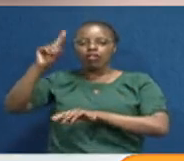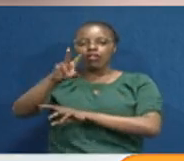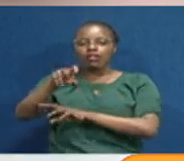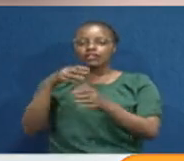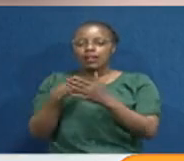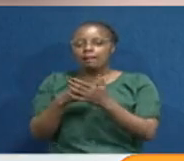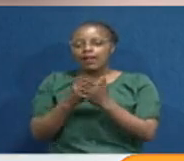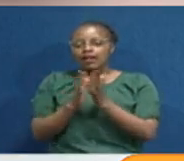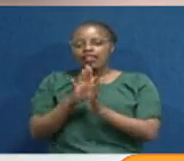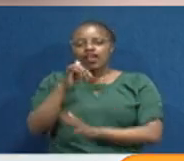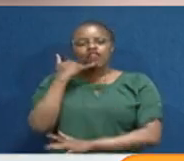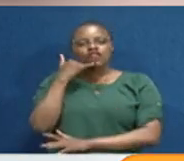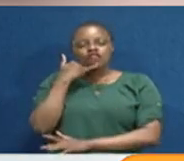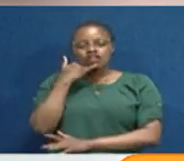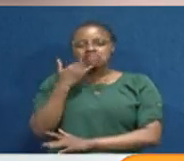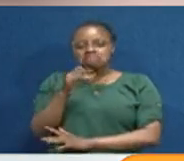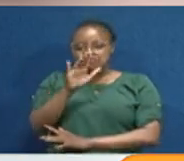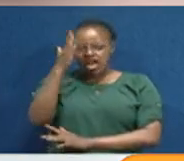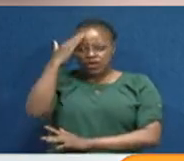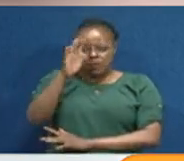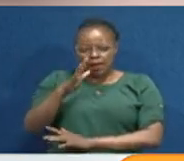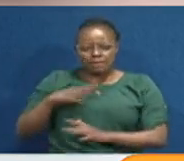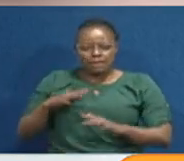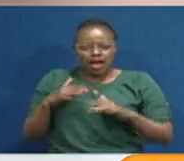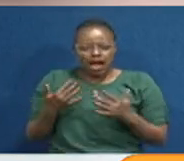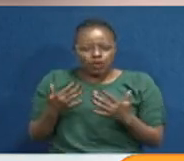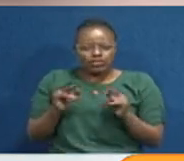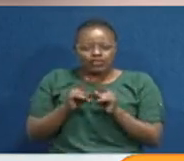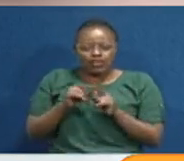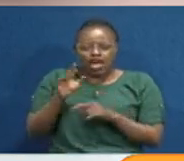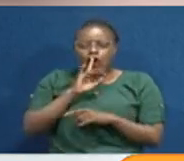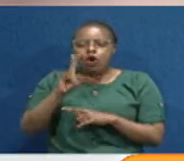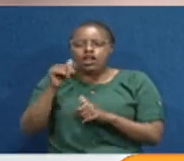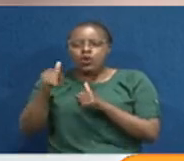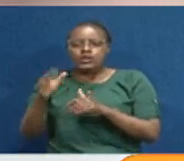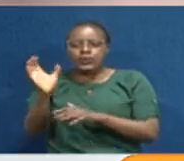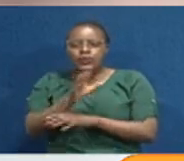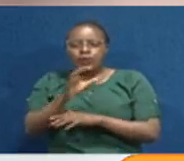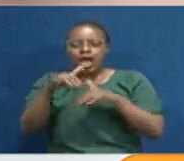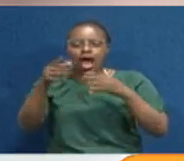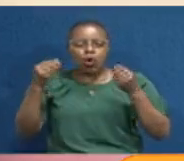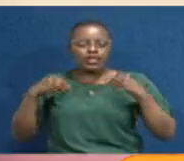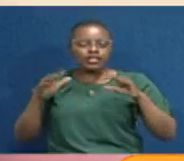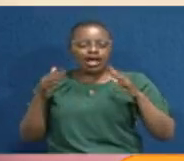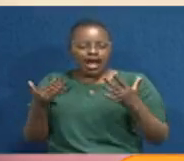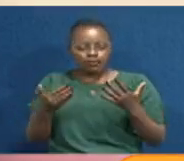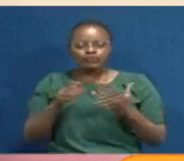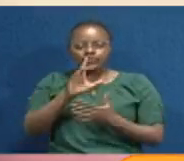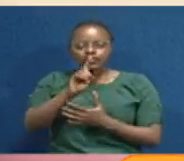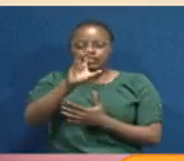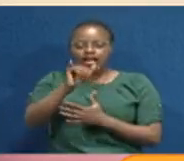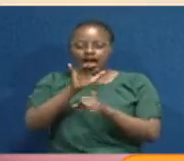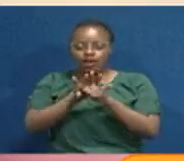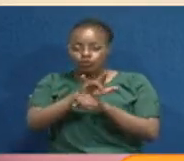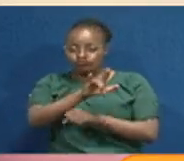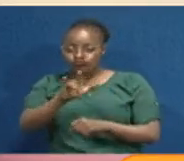accounts and phones. They identify their victims by the brand of drinks they order and how they dress. The DCI says